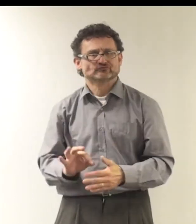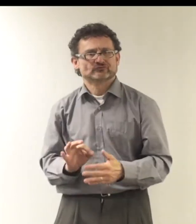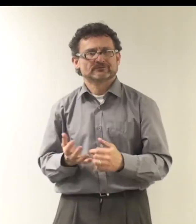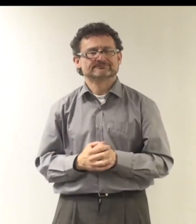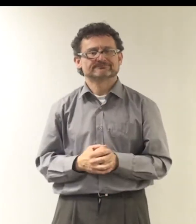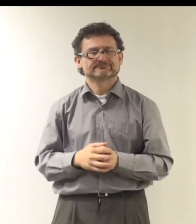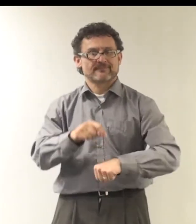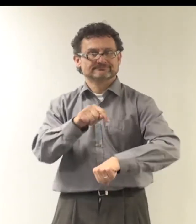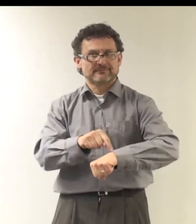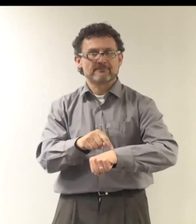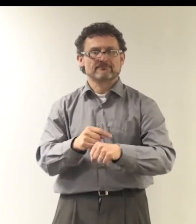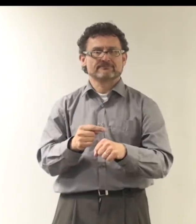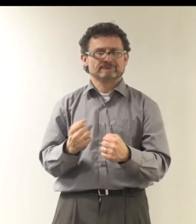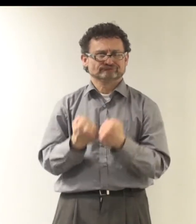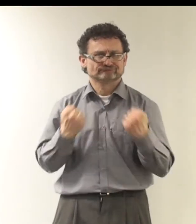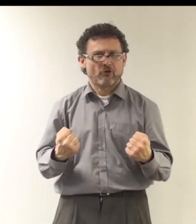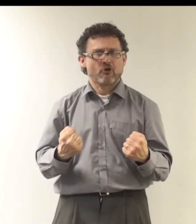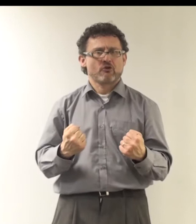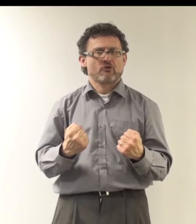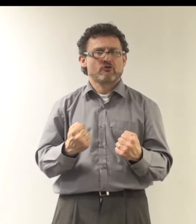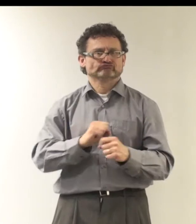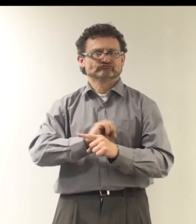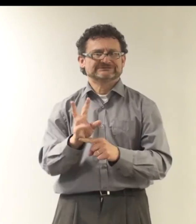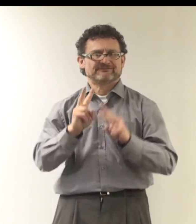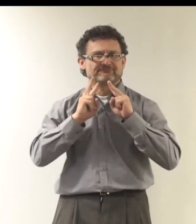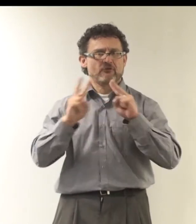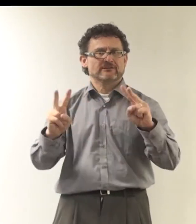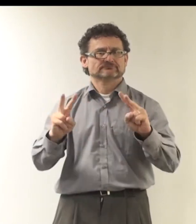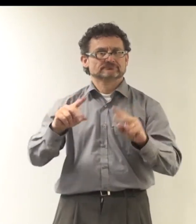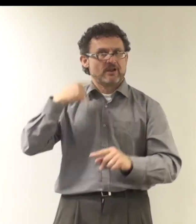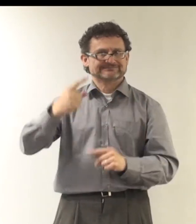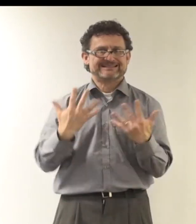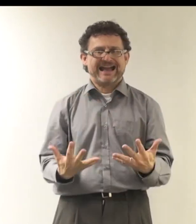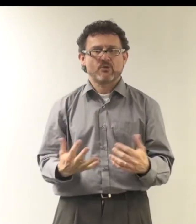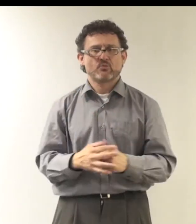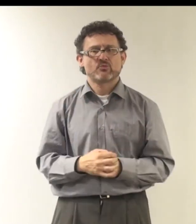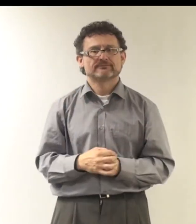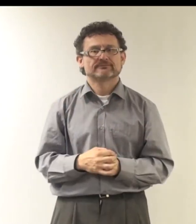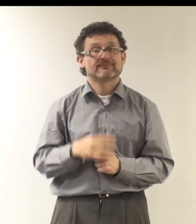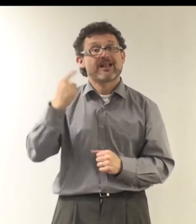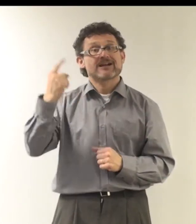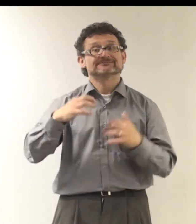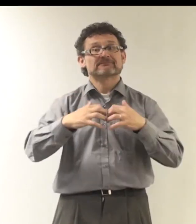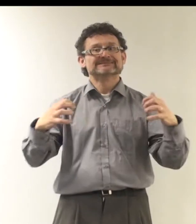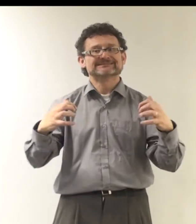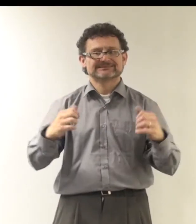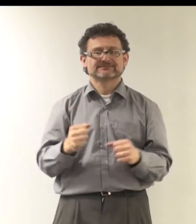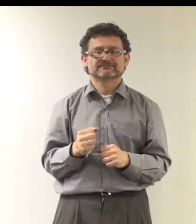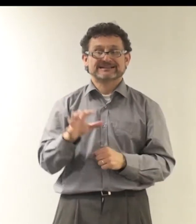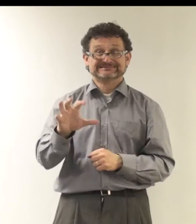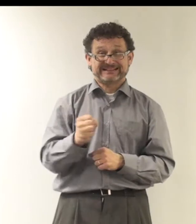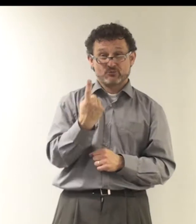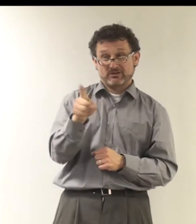Party has long been established as London's fourth party. And as the mayoral election approaches, it's time for us to be counted in the top